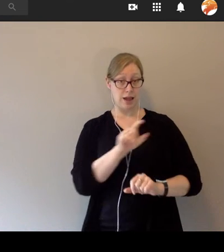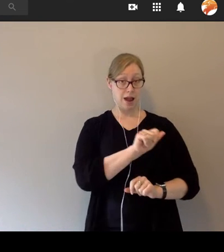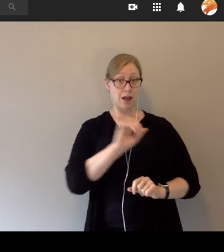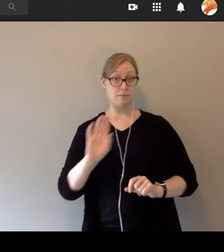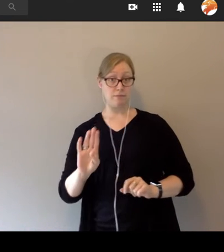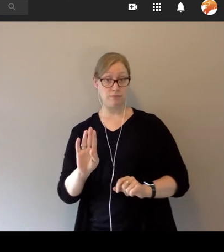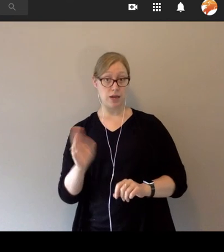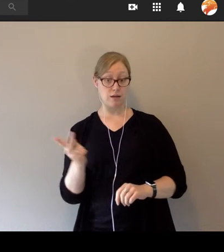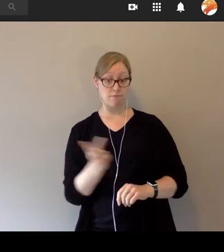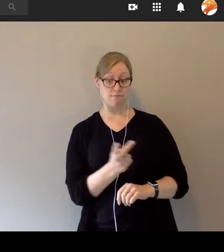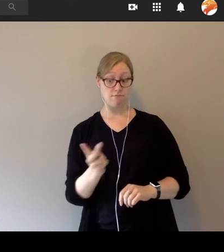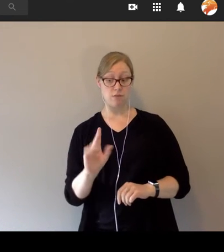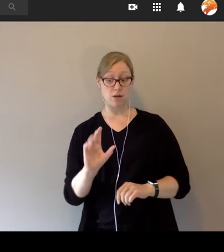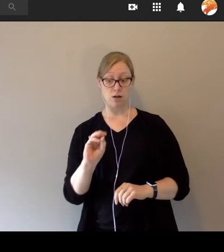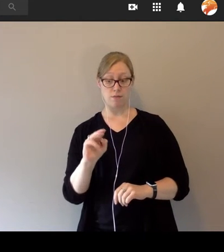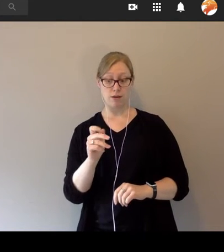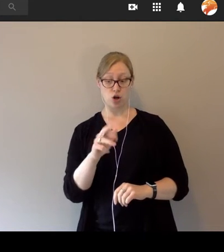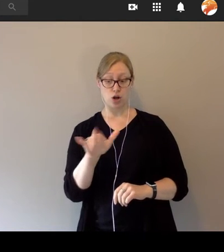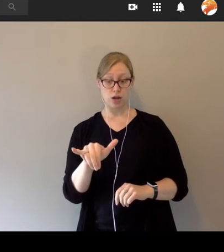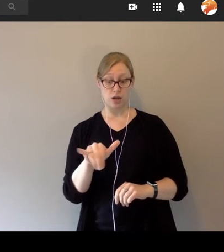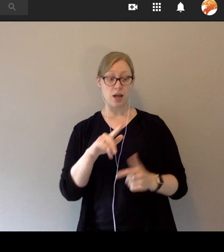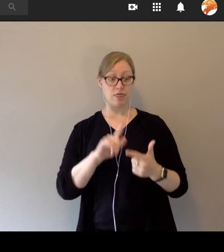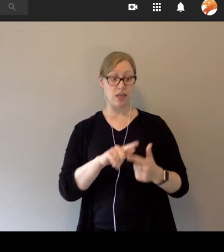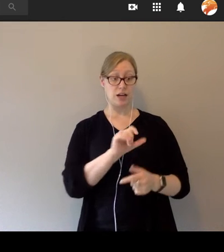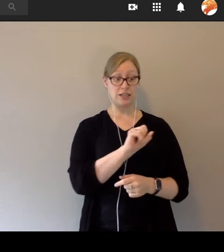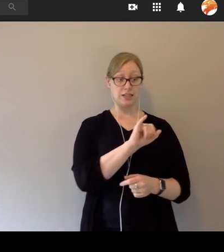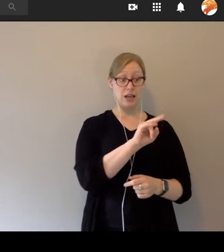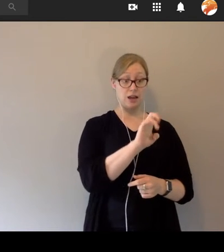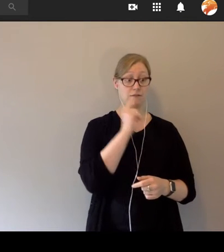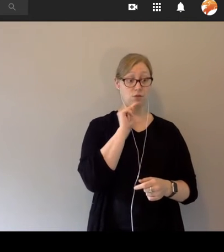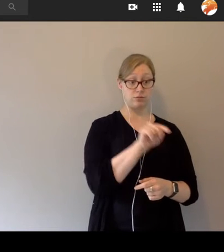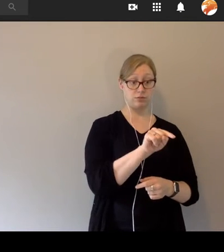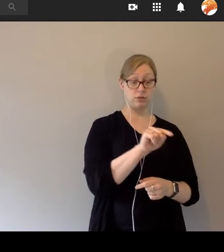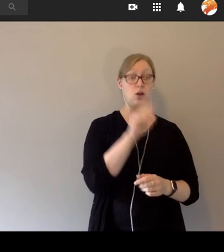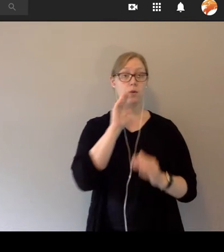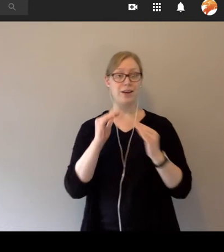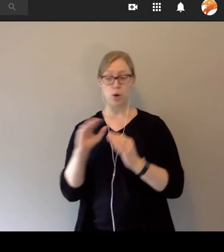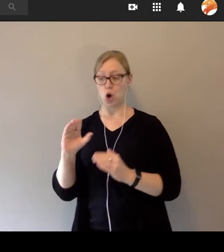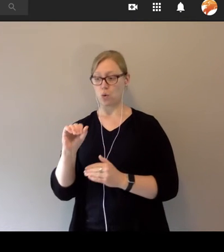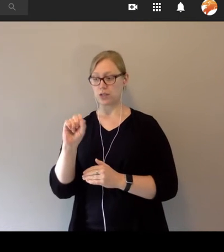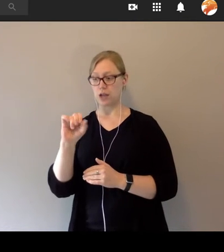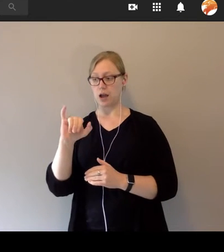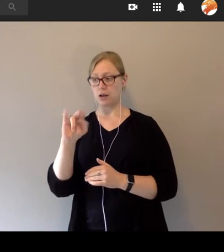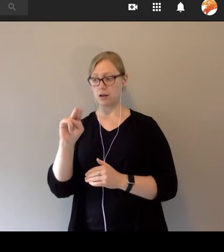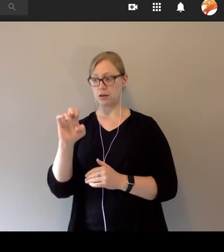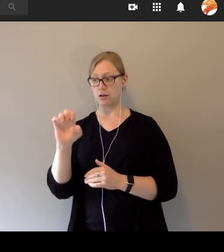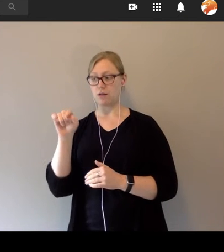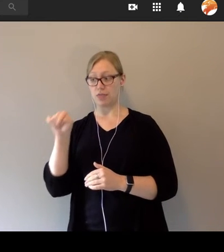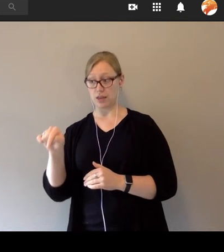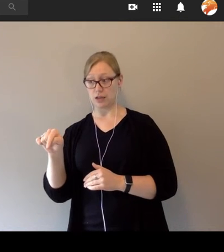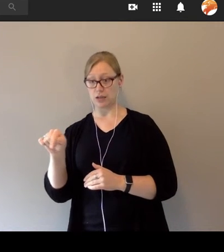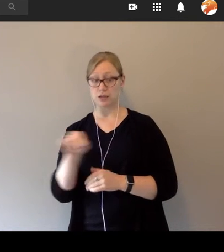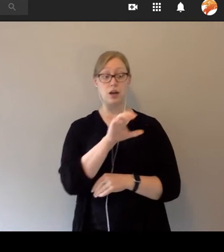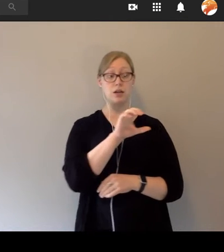sine of angle A equals the cosine of angle B, and the cosine of angle A equals the sine of angle